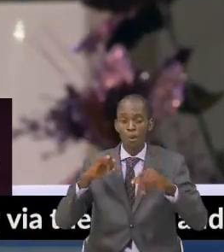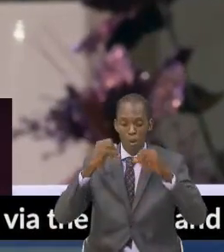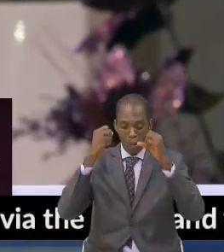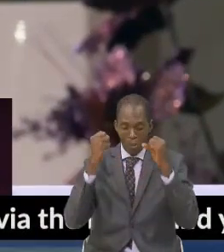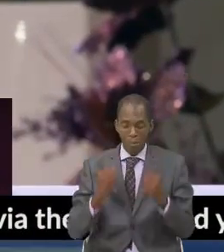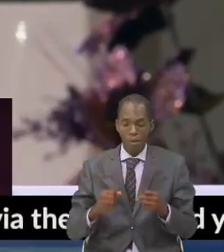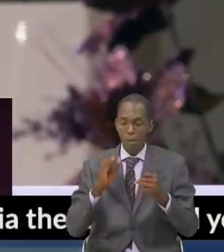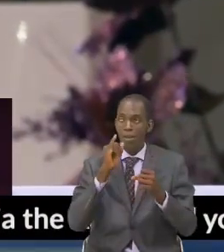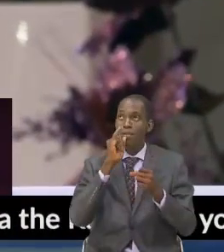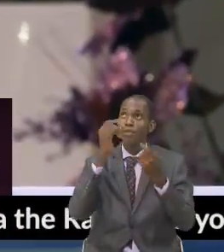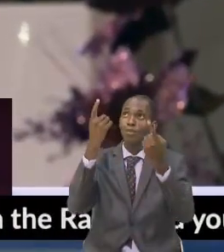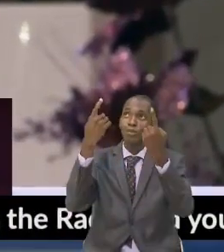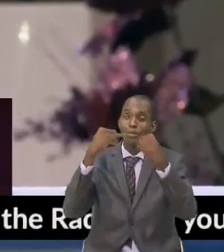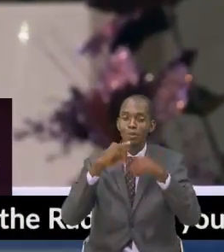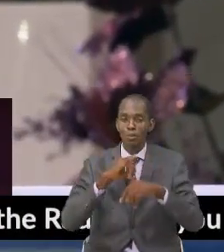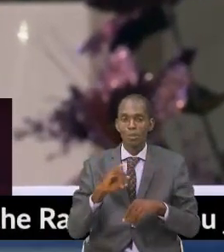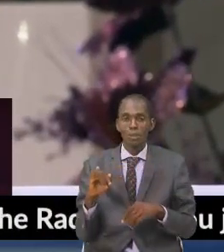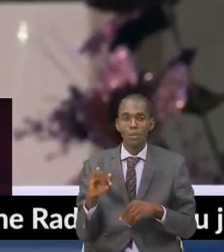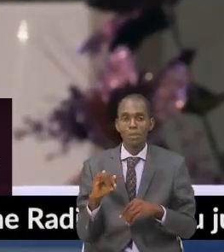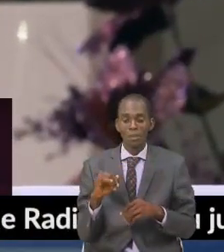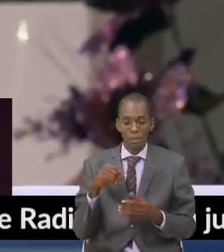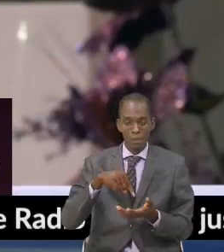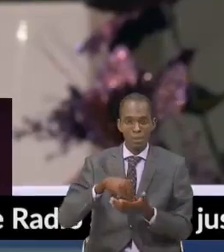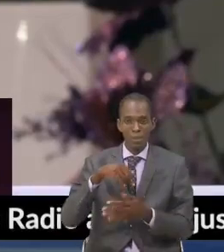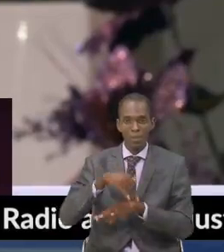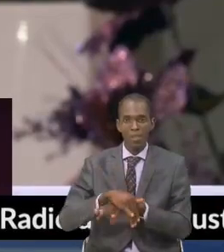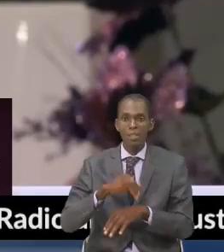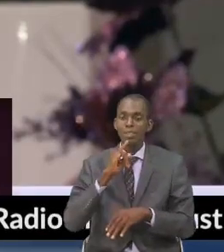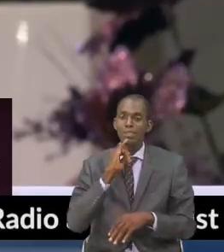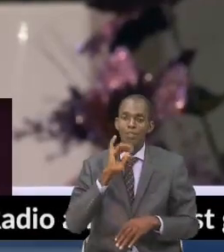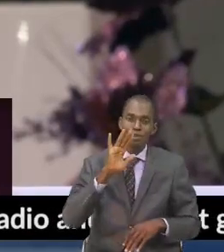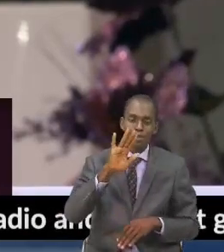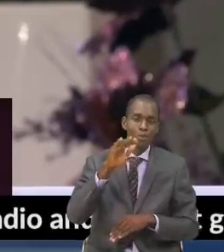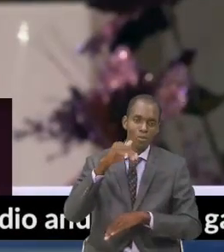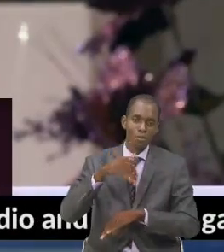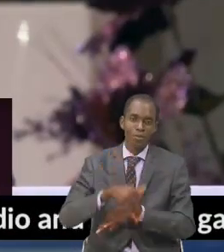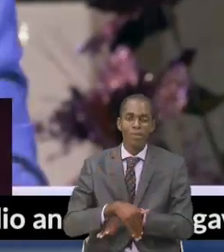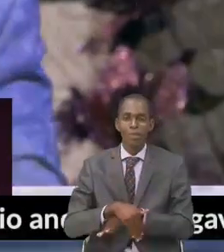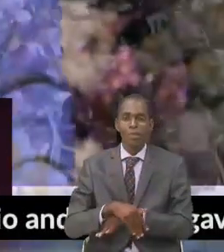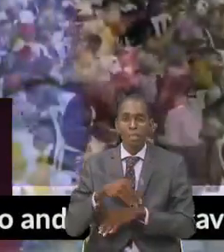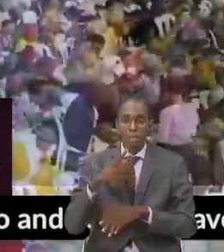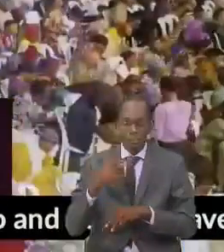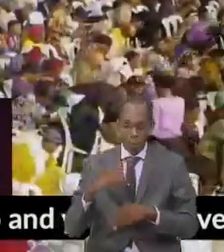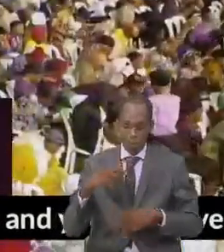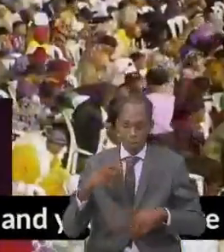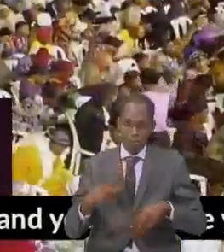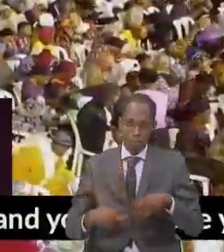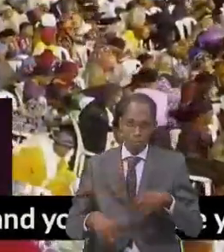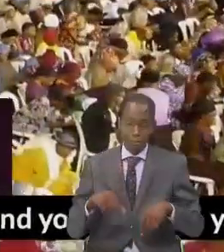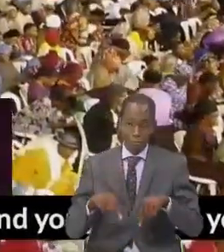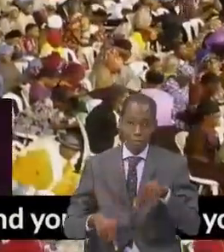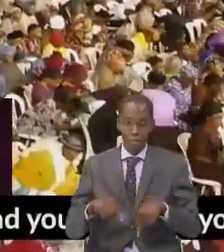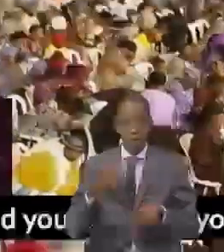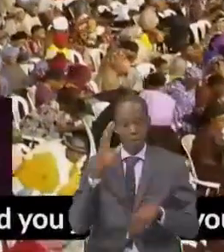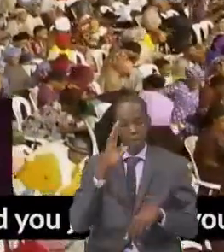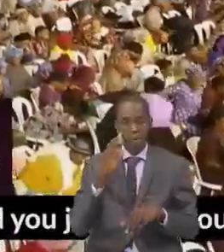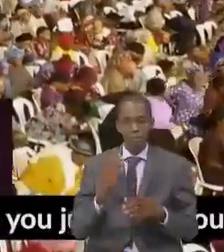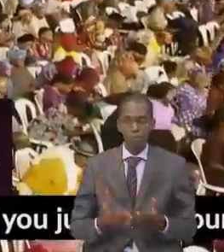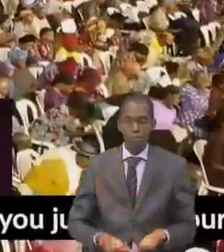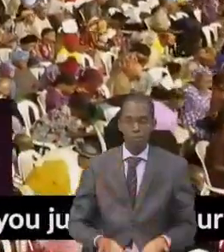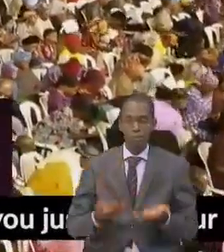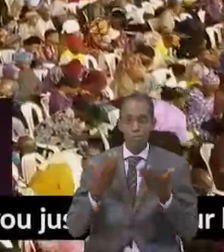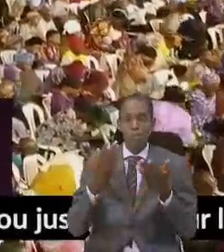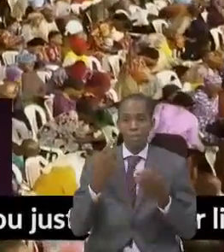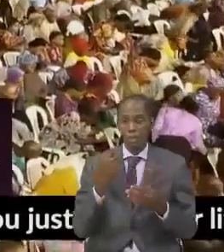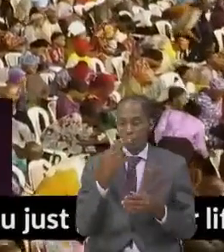Something is coming. Power is coming. Tonight is your night.